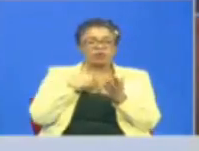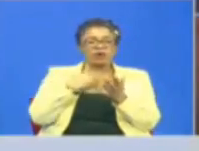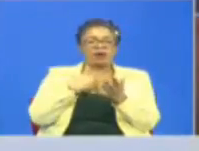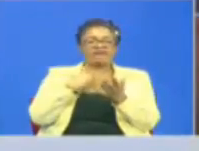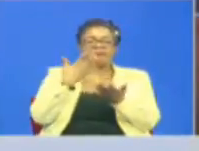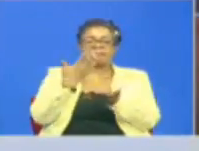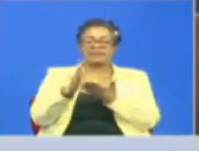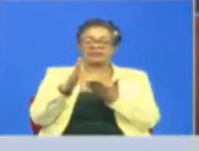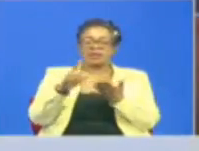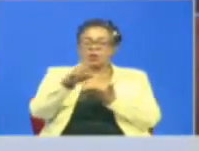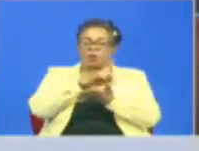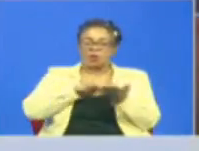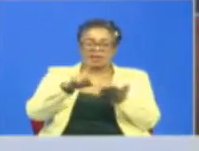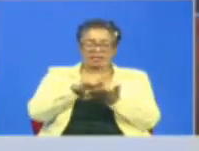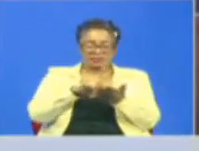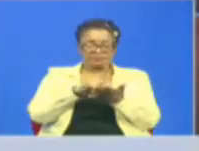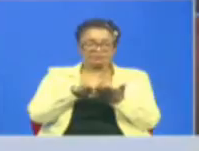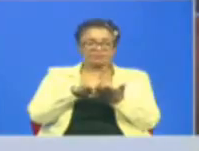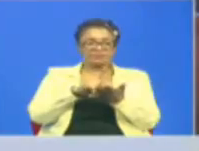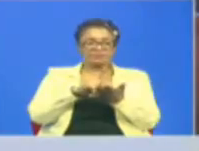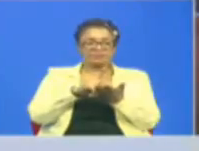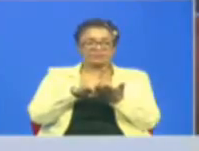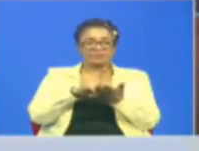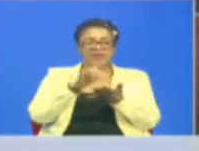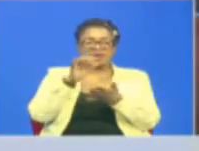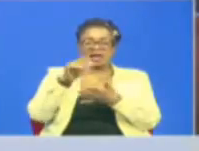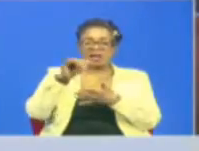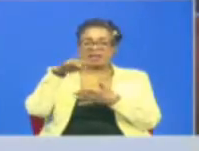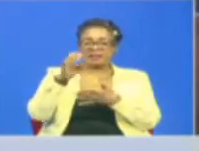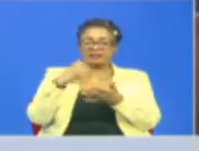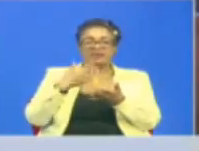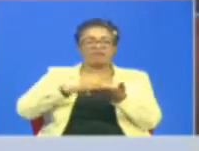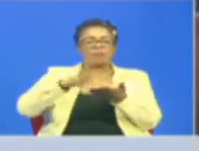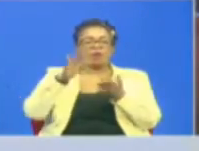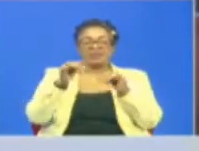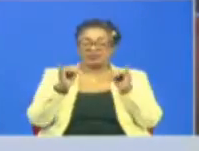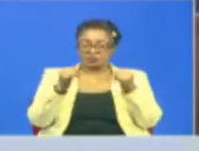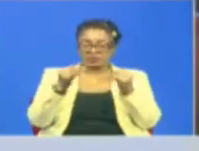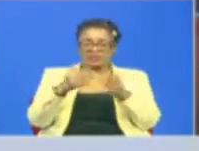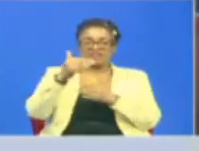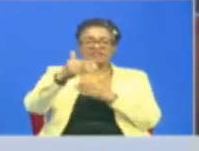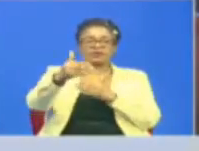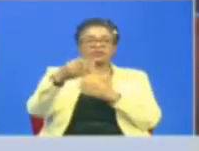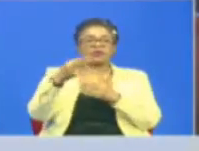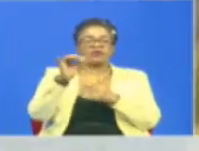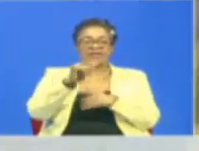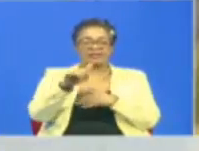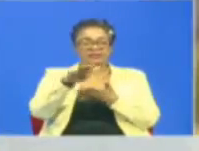locally in a phased approach. Here's Alex Mwangi with more on the potential future of the industry.